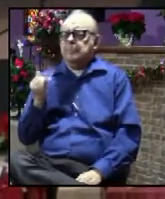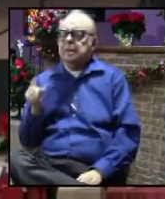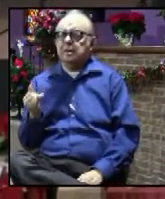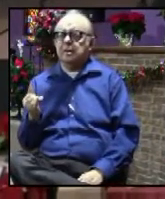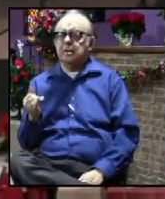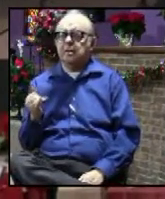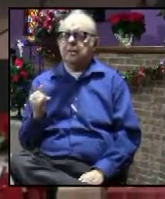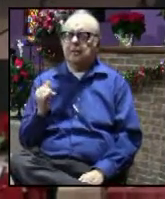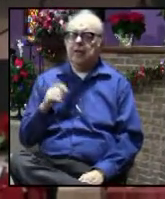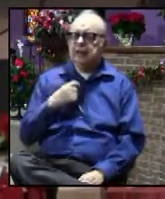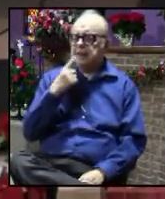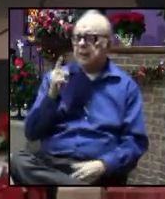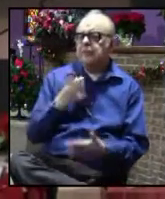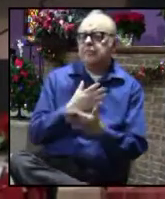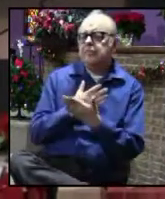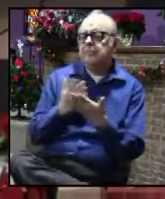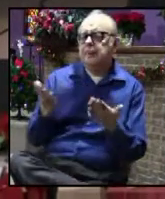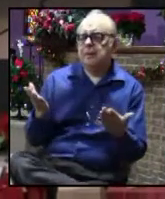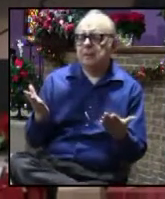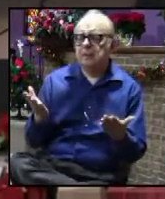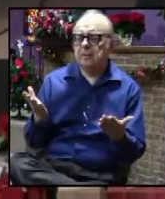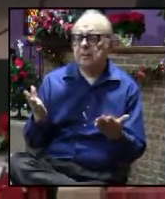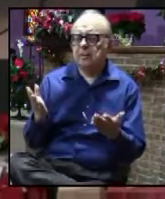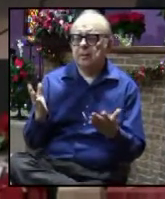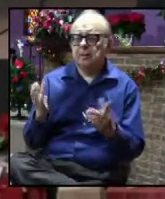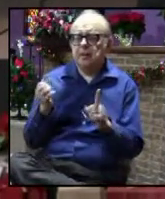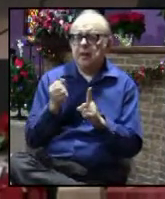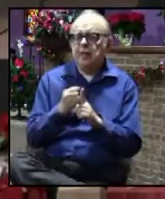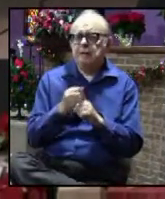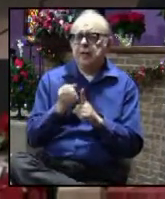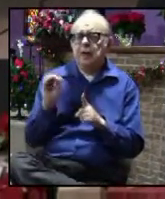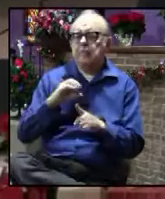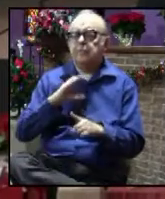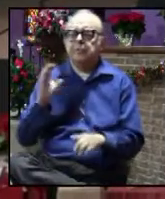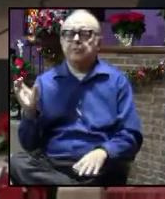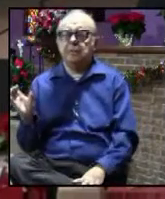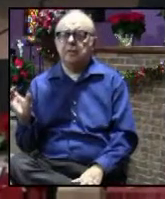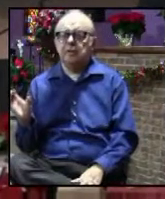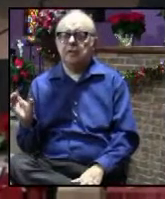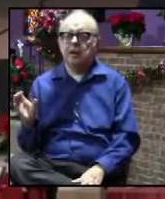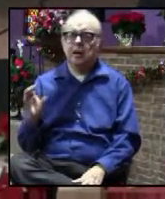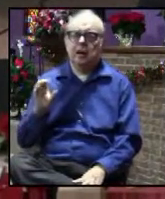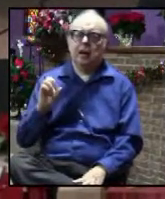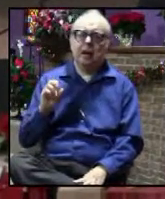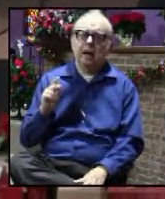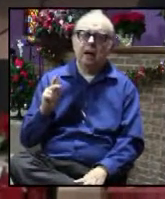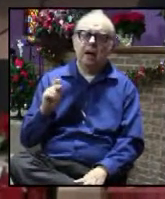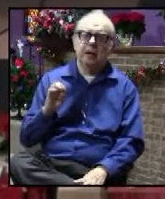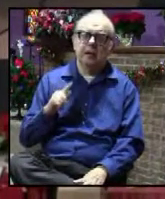Because I need to tell y'all something. The rhythm of Christmas is spelled